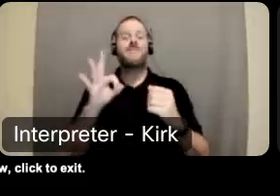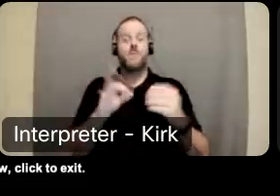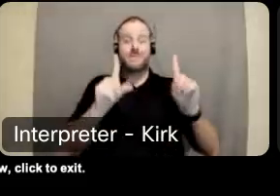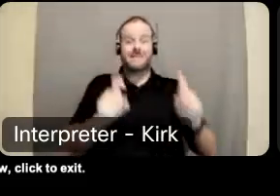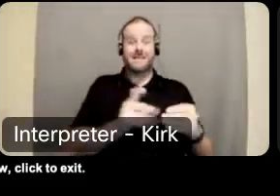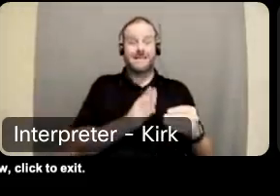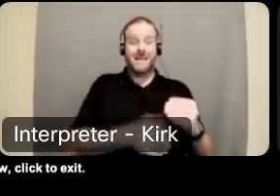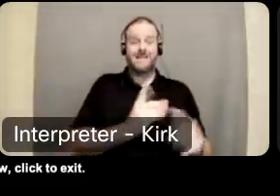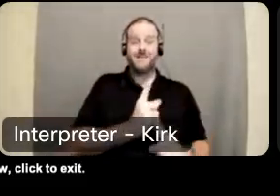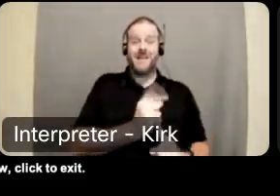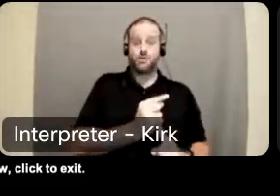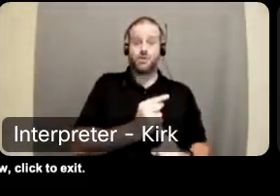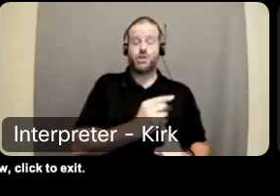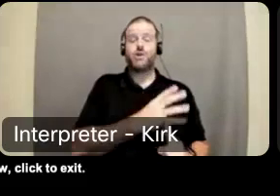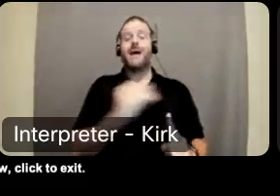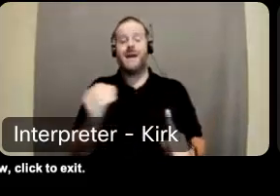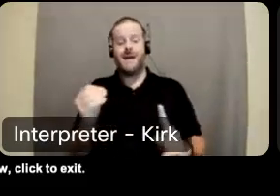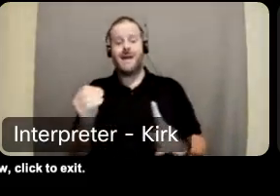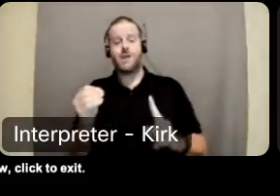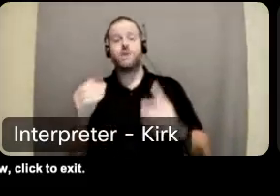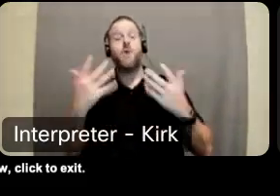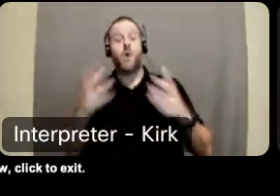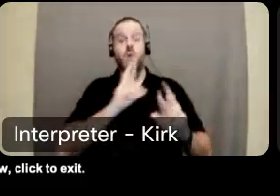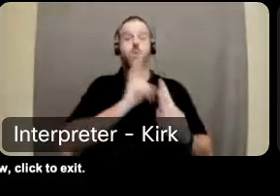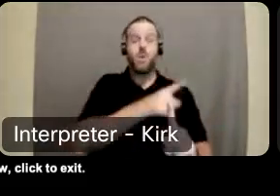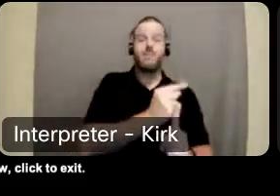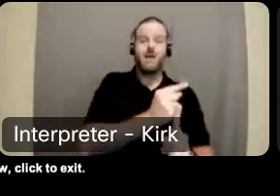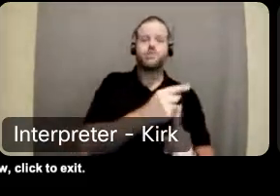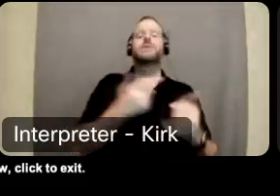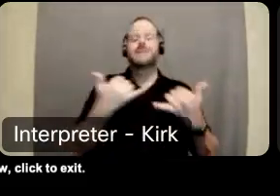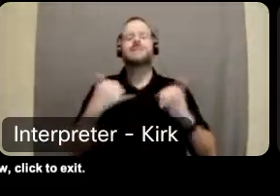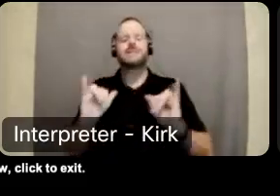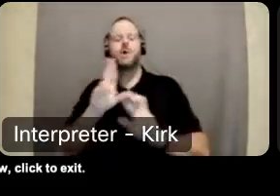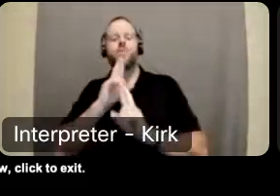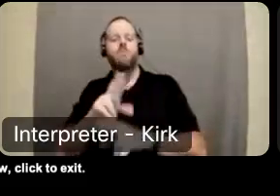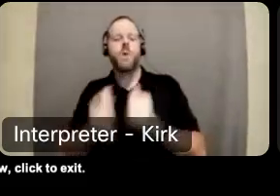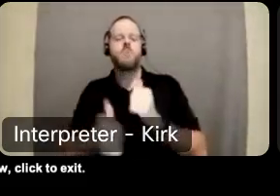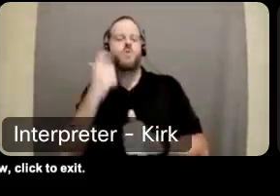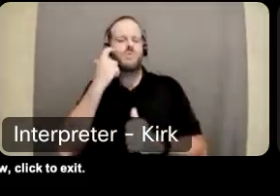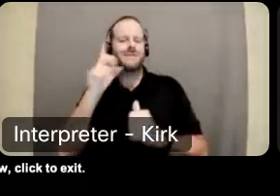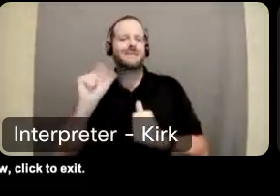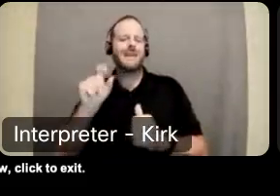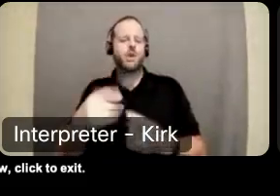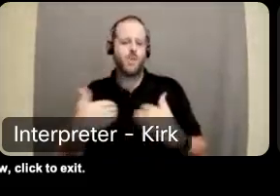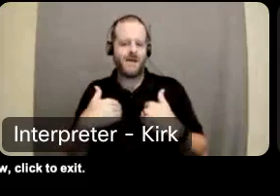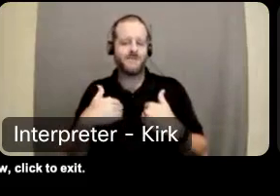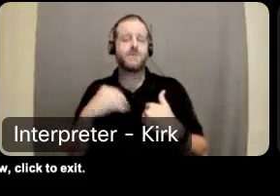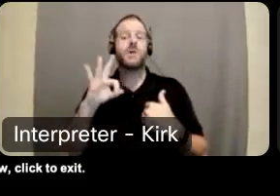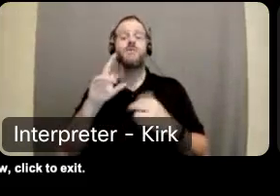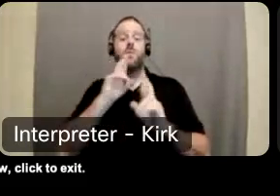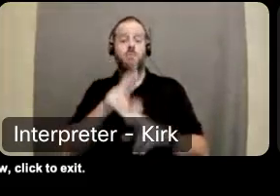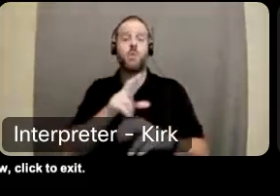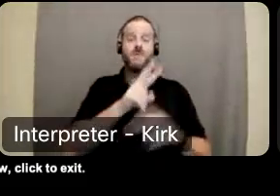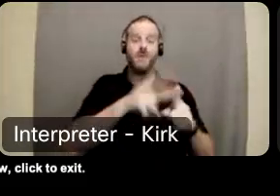year, and if you've already even reported it last year, we still want you to report the most recent data that you have. So if you reported vocabulary